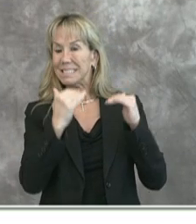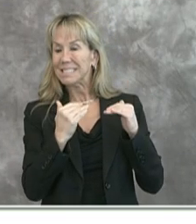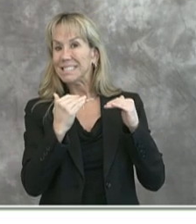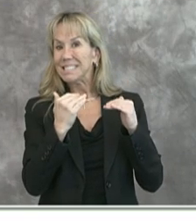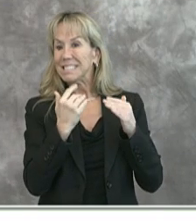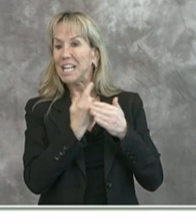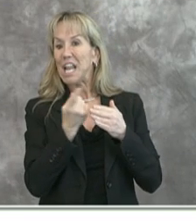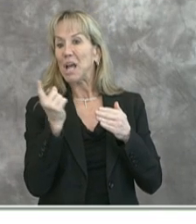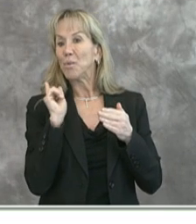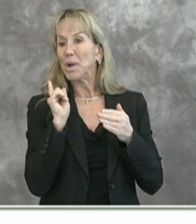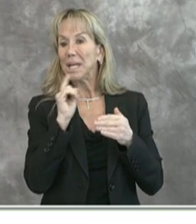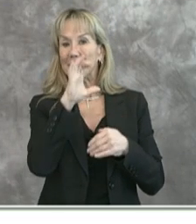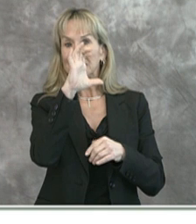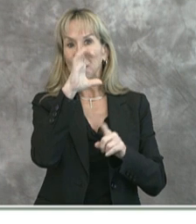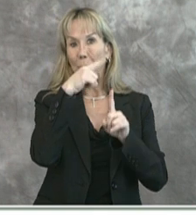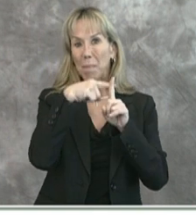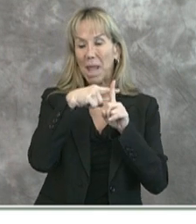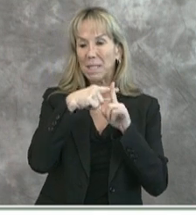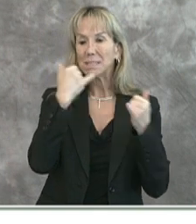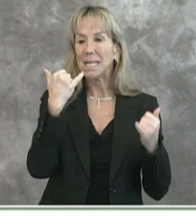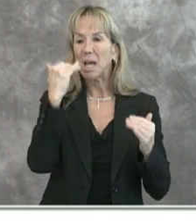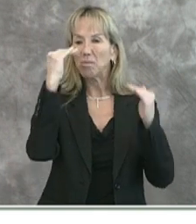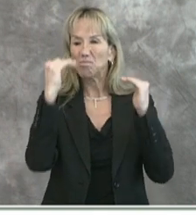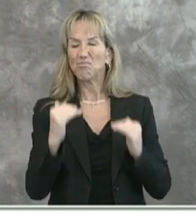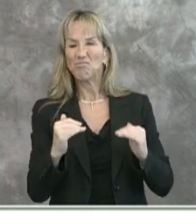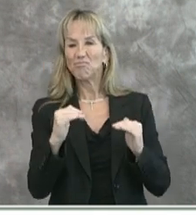C+, we've moved down to a C-.